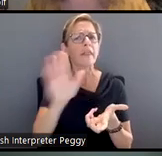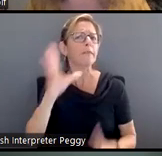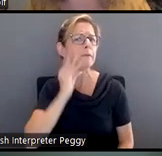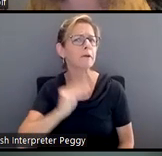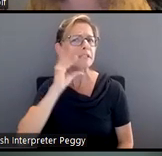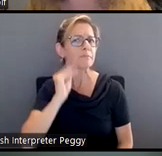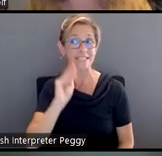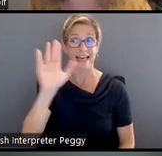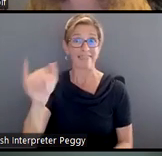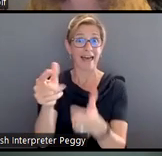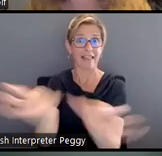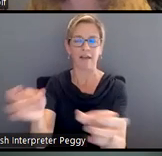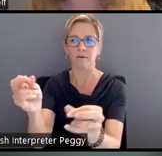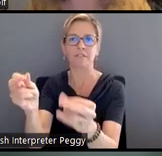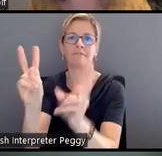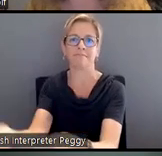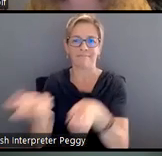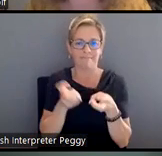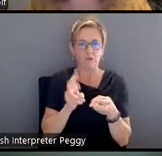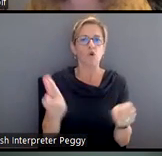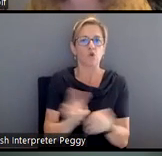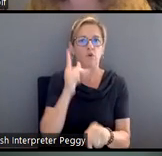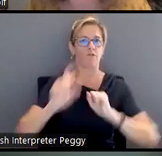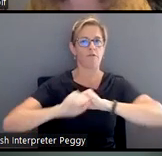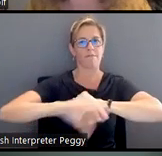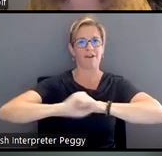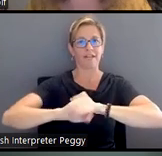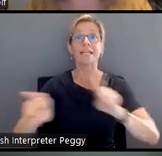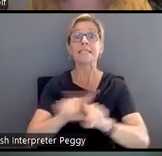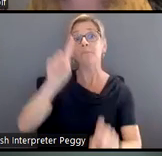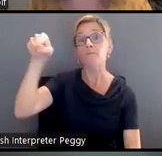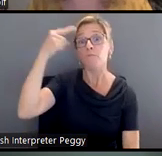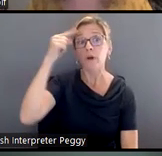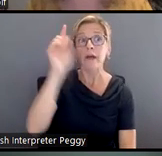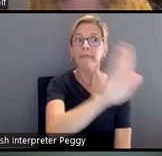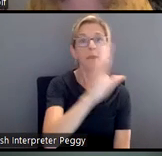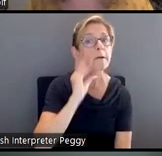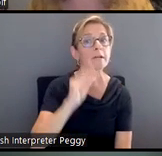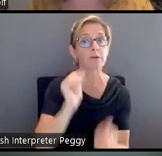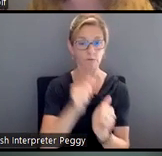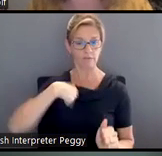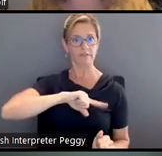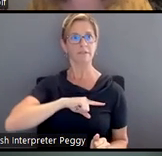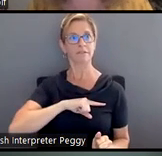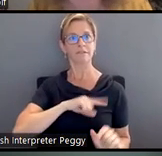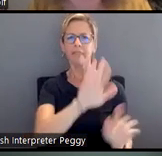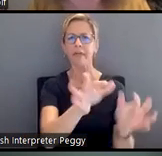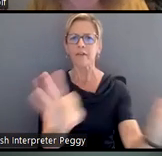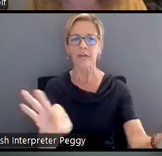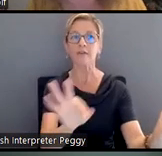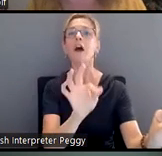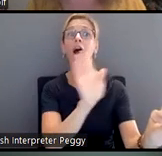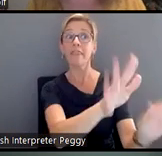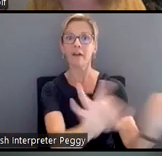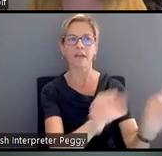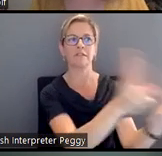to describe it? And what do your employers say? That's a really important part of your branding, to include the language that your target